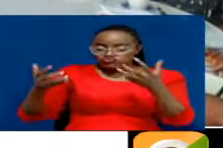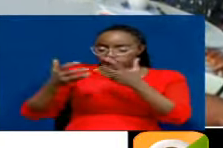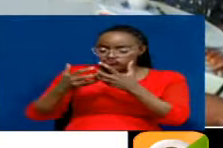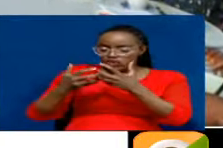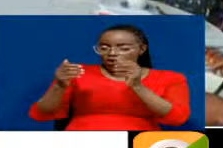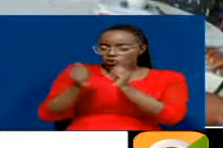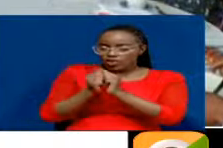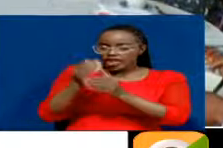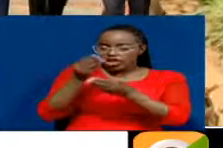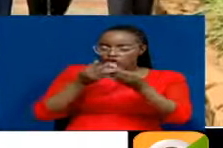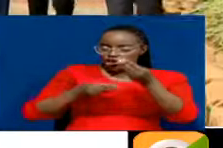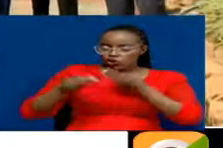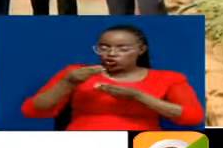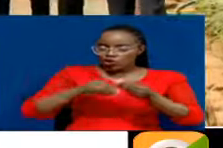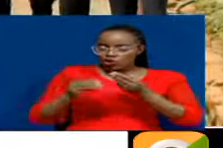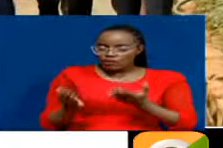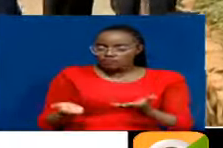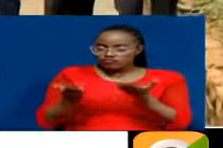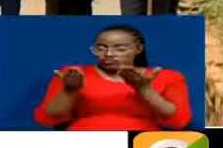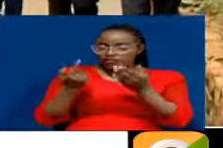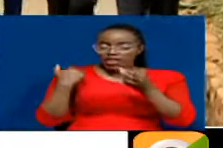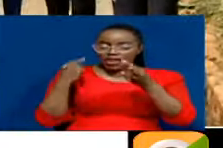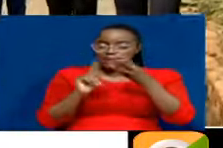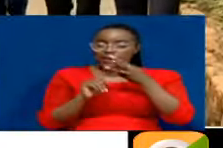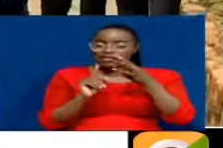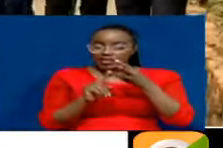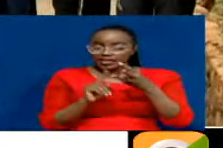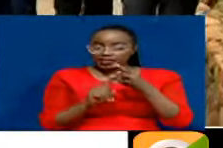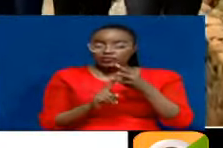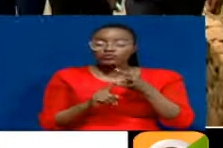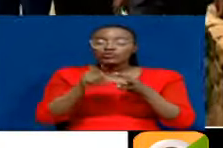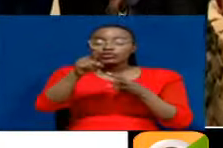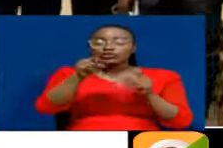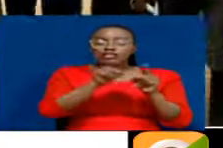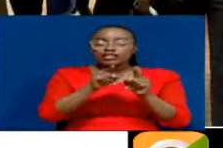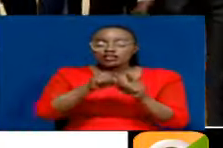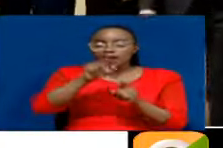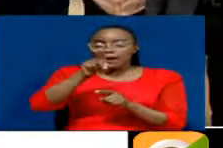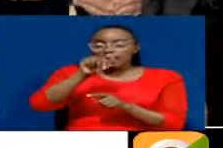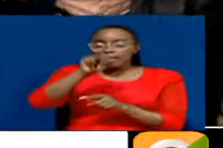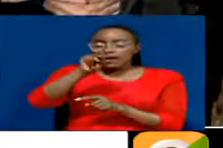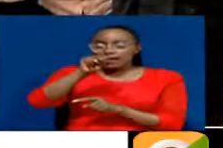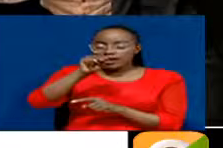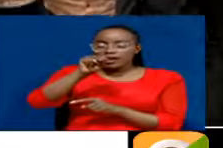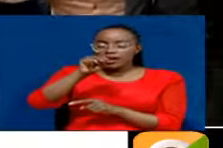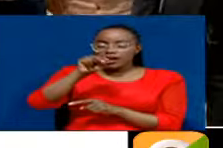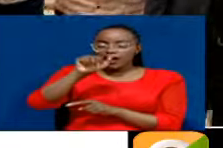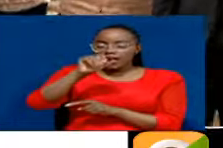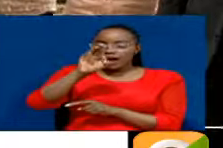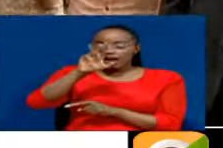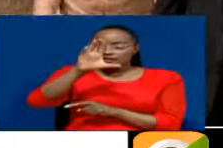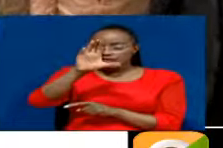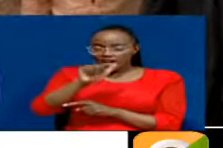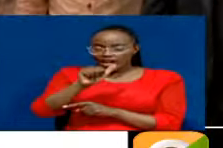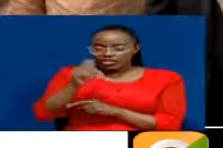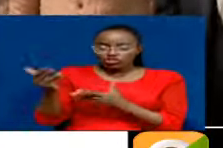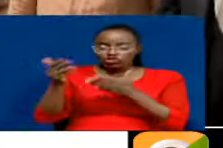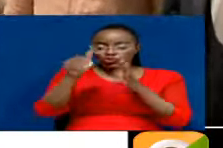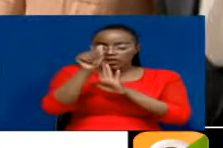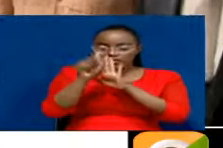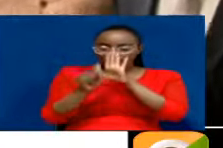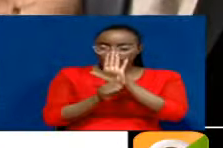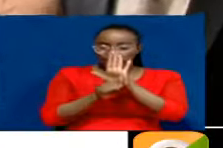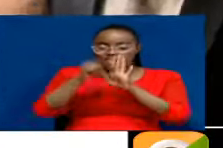economy, and thirdly, that you'll be Pan-Africanist to bring the